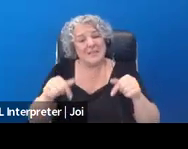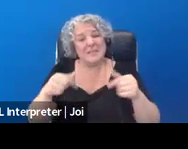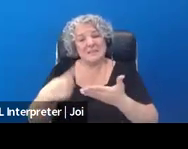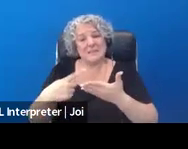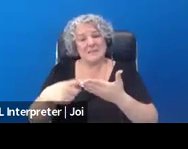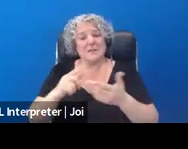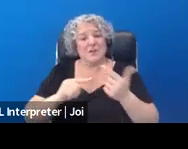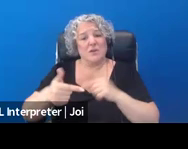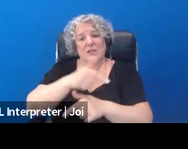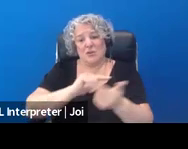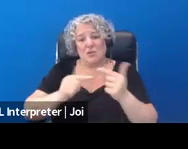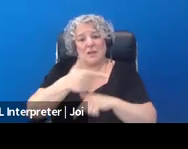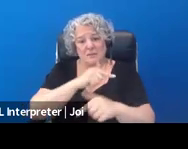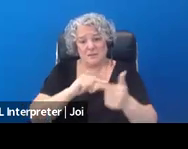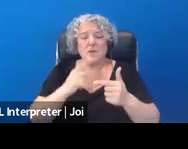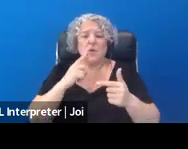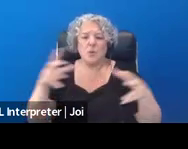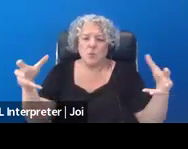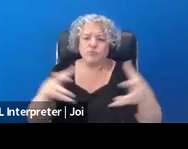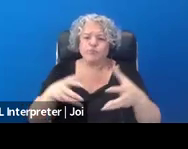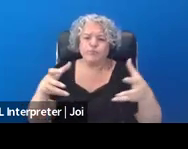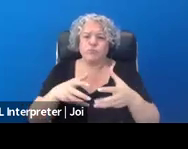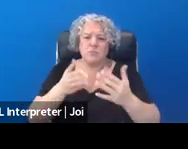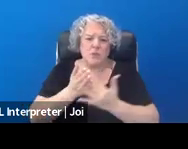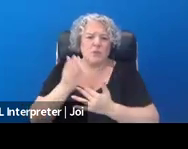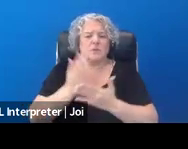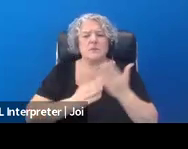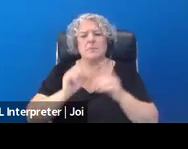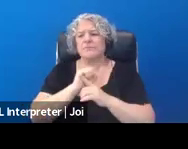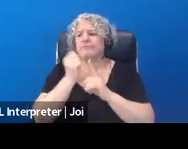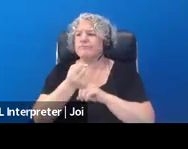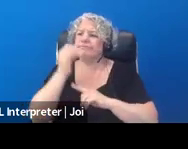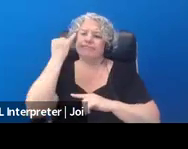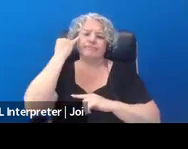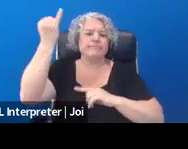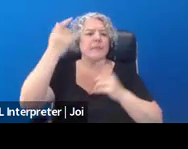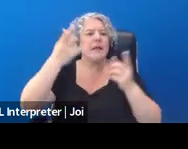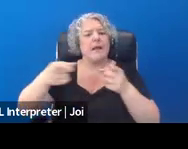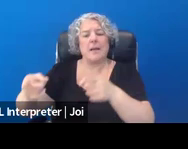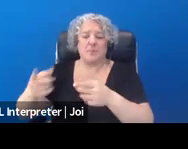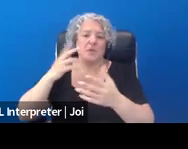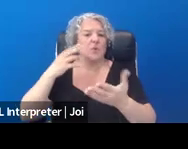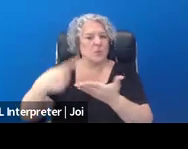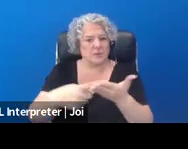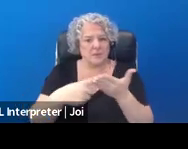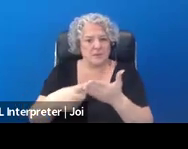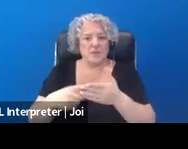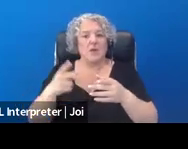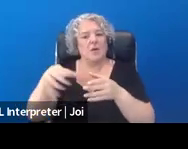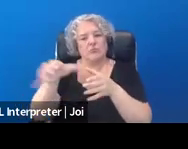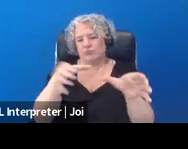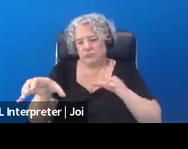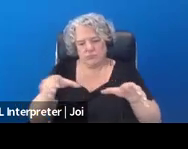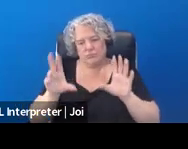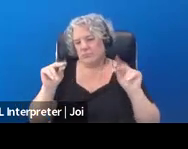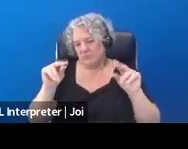pretty interactive. We'll come together and move through some scenarios, which I know is everyone's favorite, but we're not making anyone get into breakout